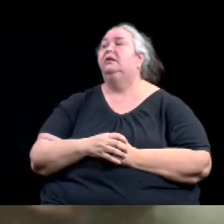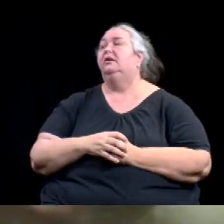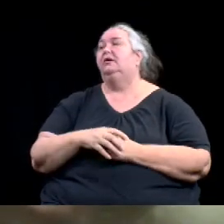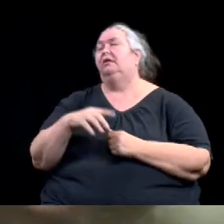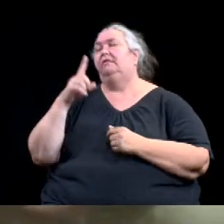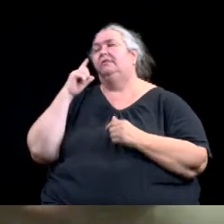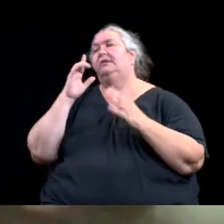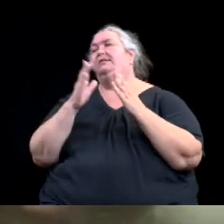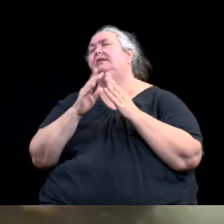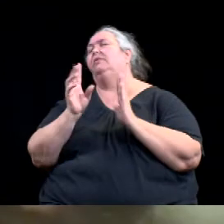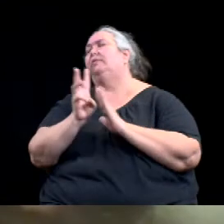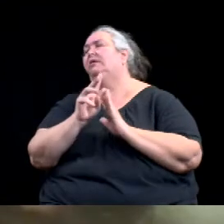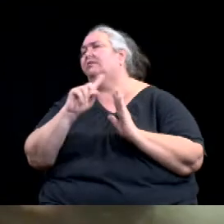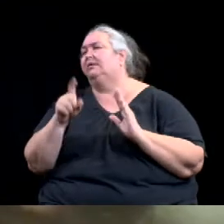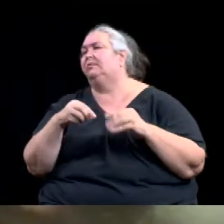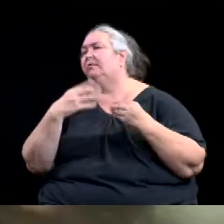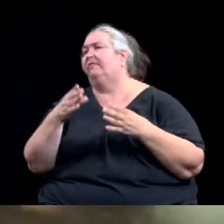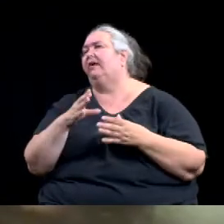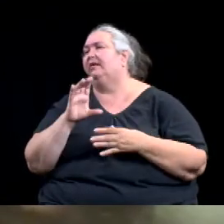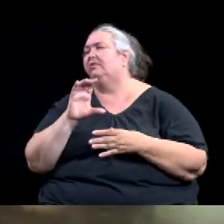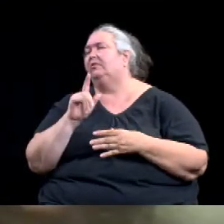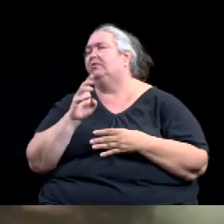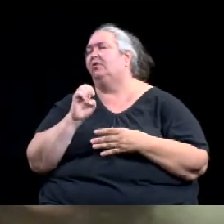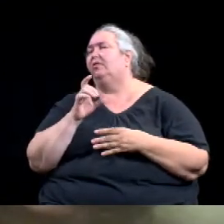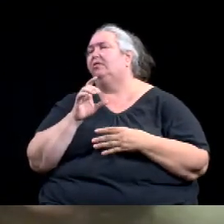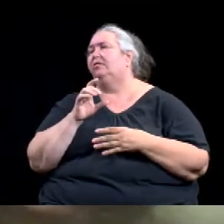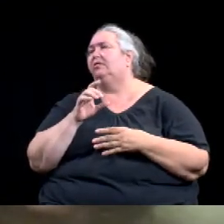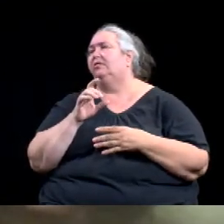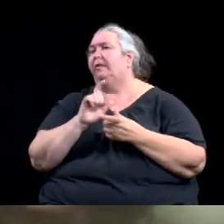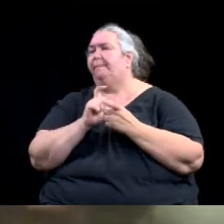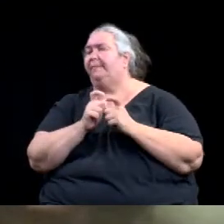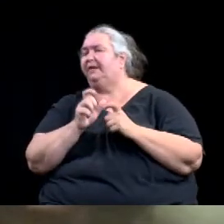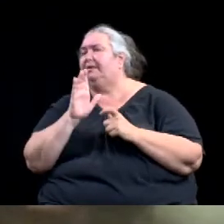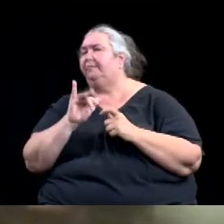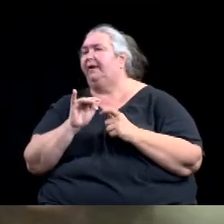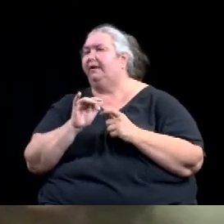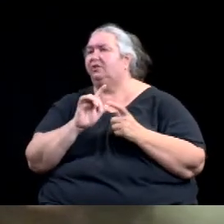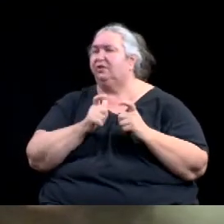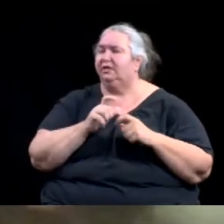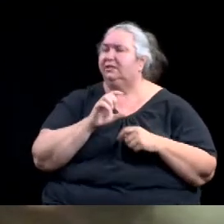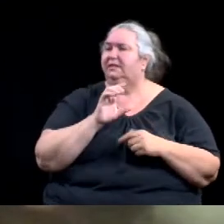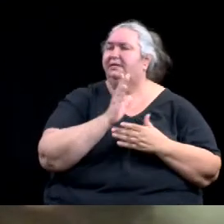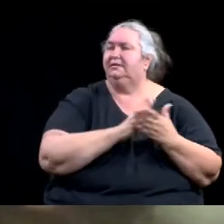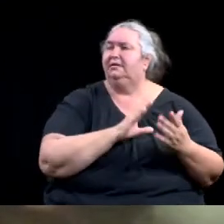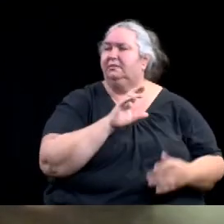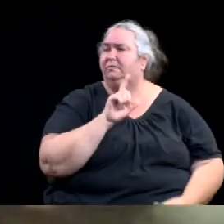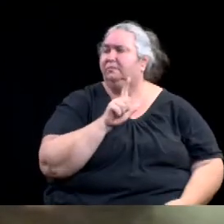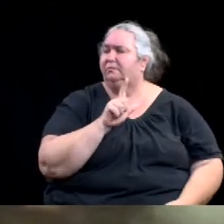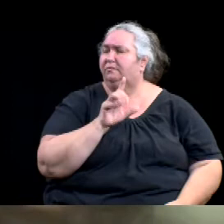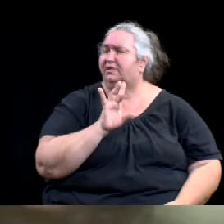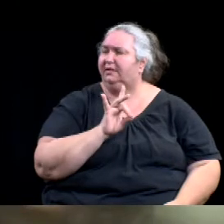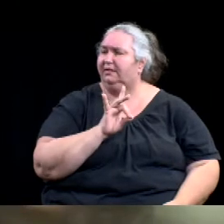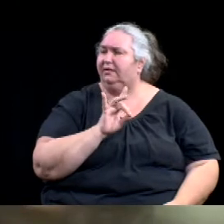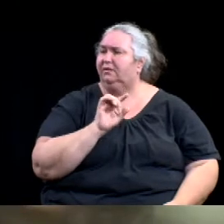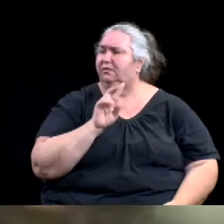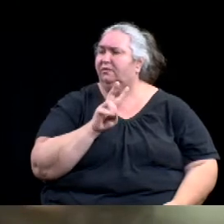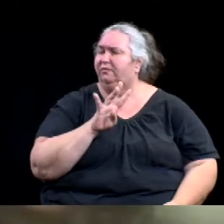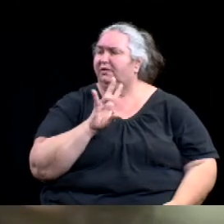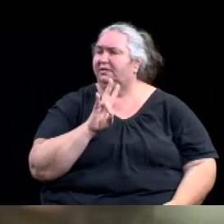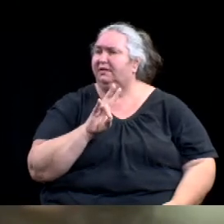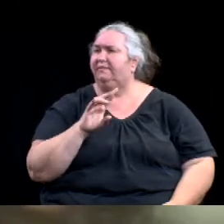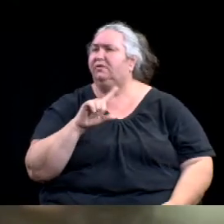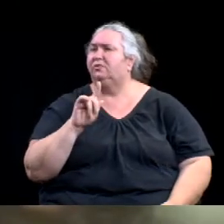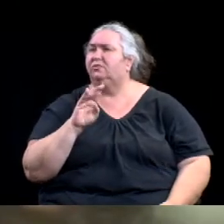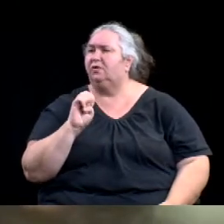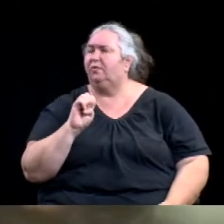28-247 and Chapter 28 Zoning of said Code. Providing the zoning map shall be changed that certain property described as Lots 5, 6, and 7, Block 2,